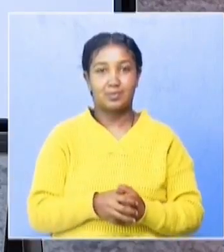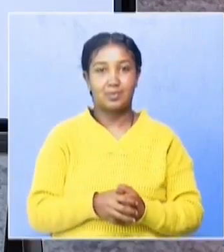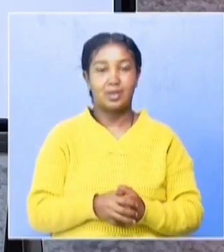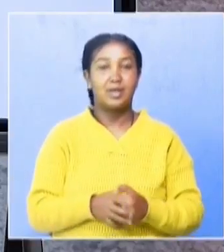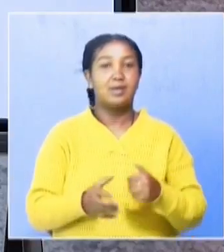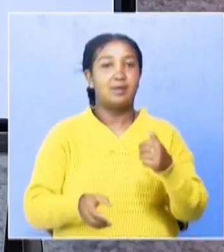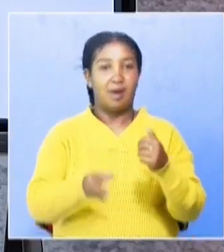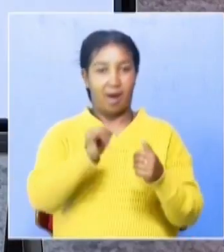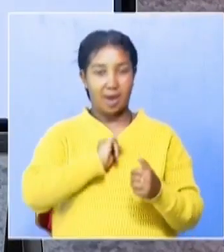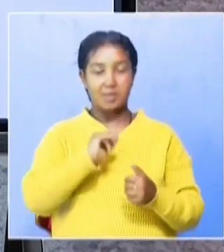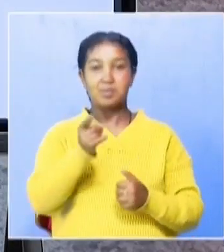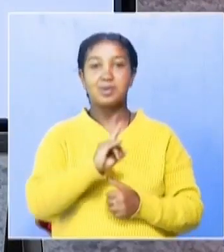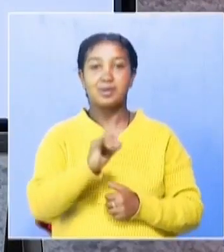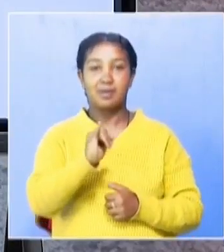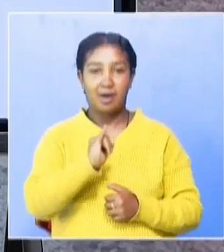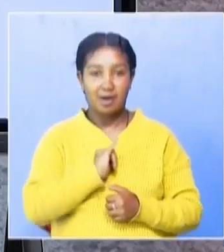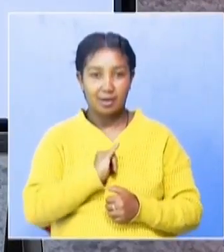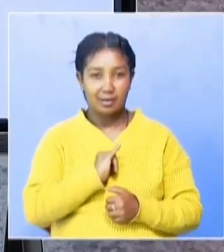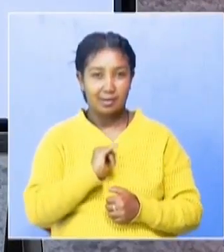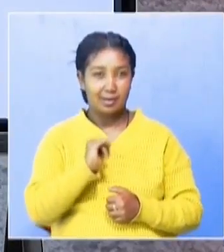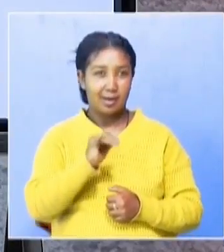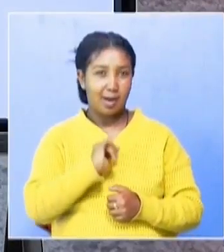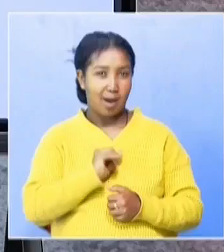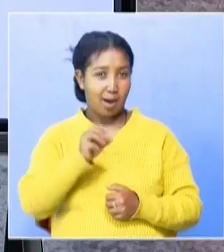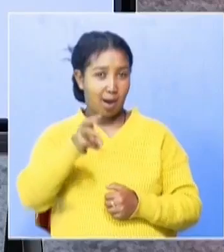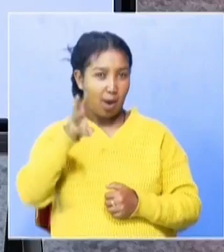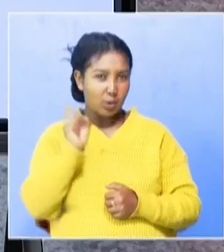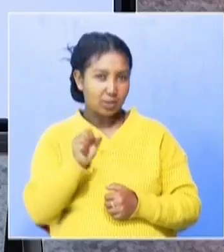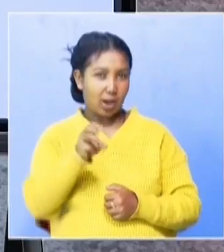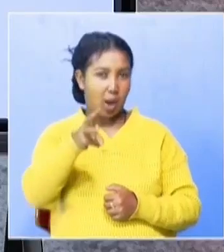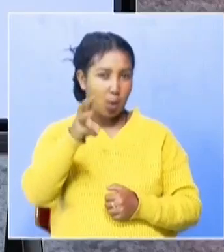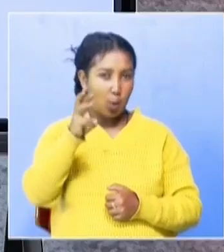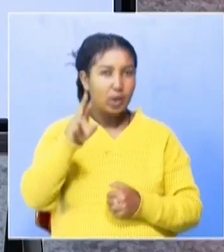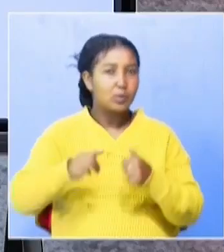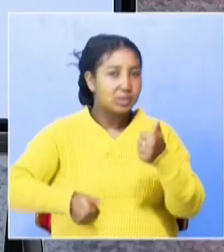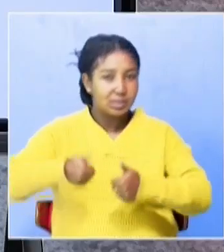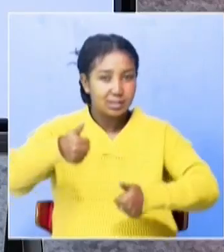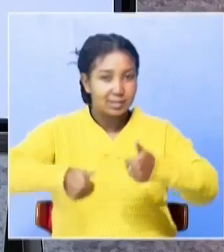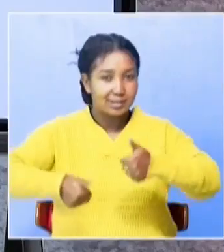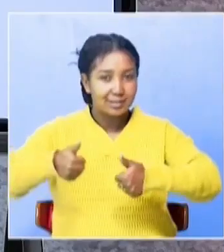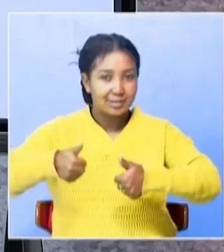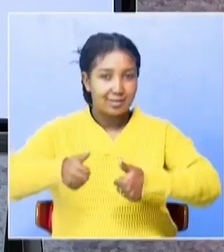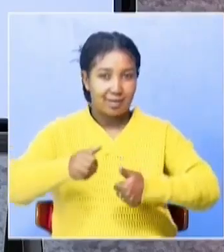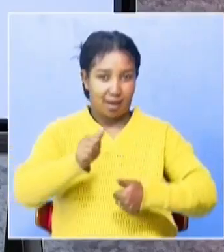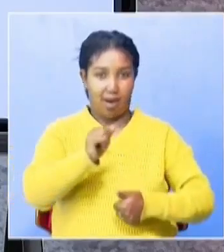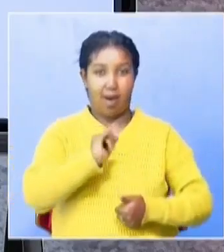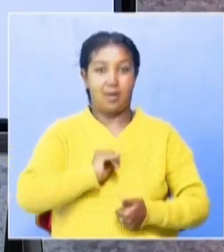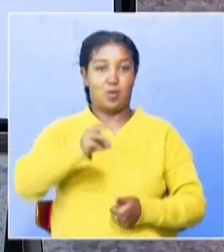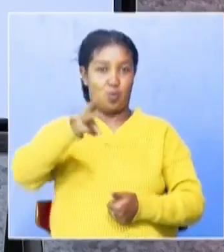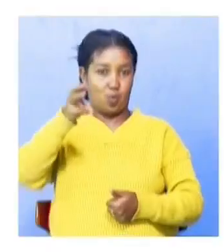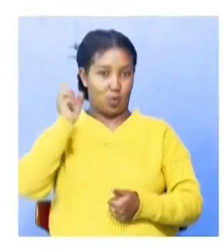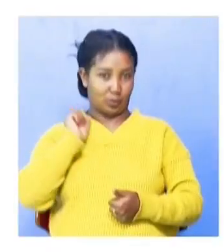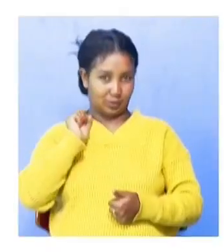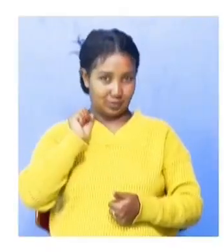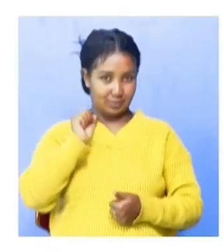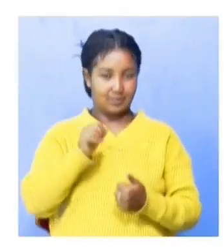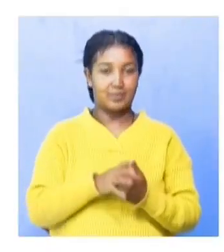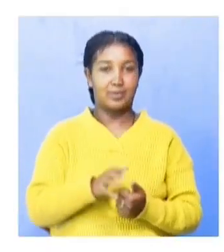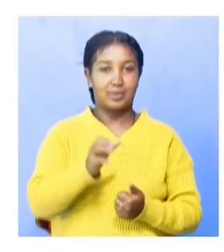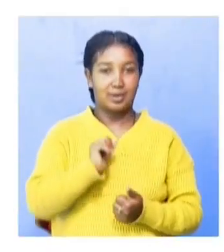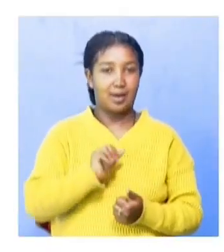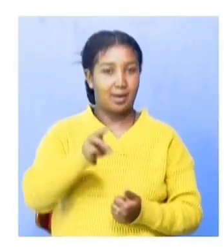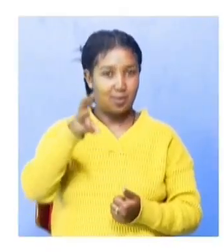What about I? Can we say I was or I were here? I was.